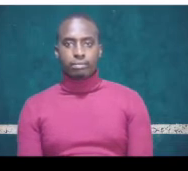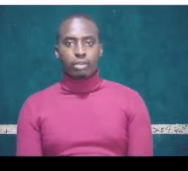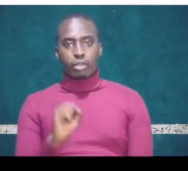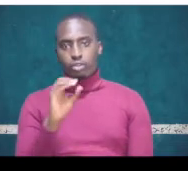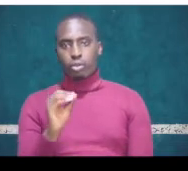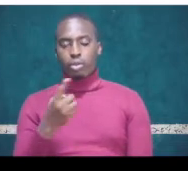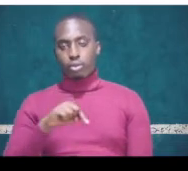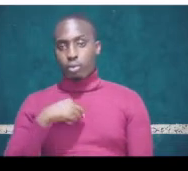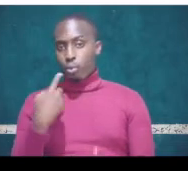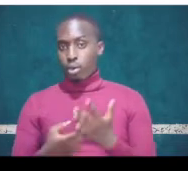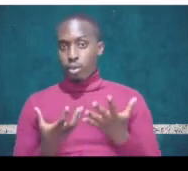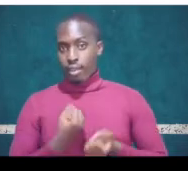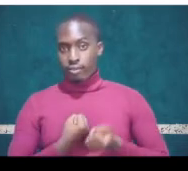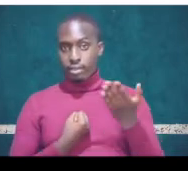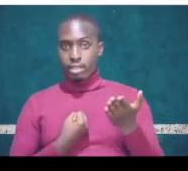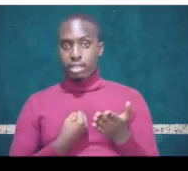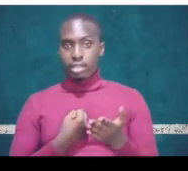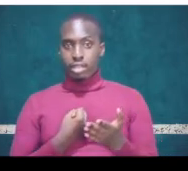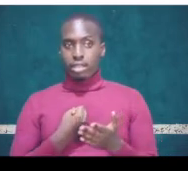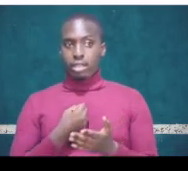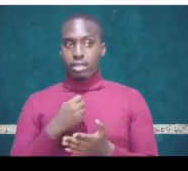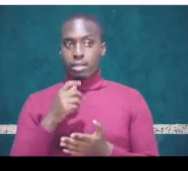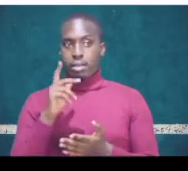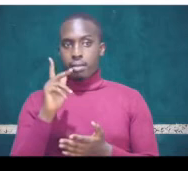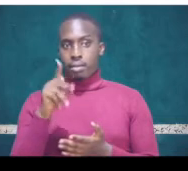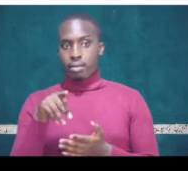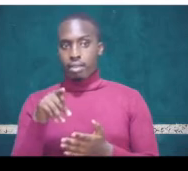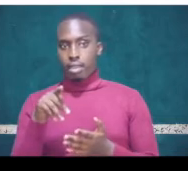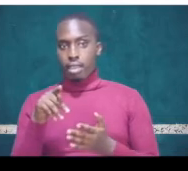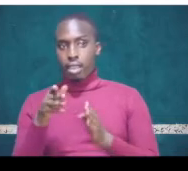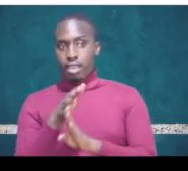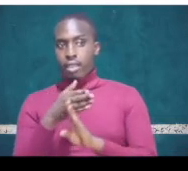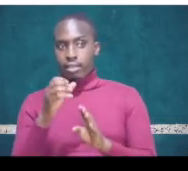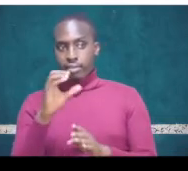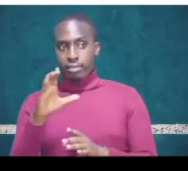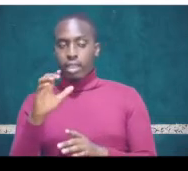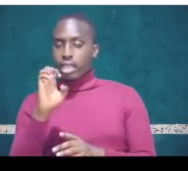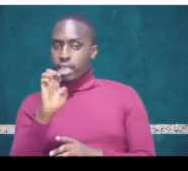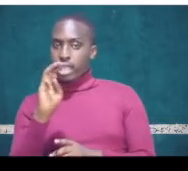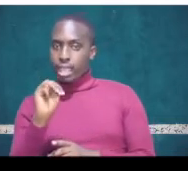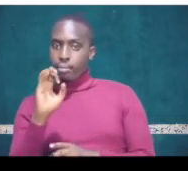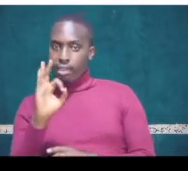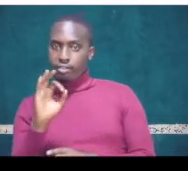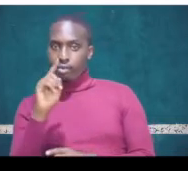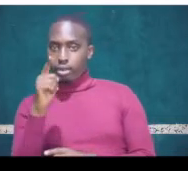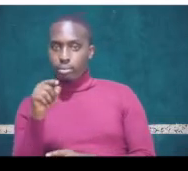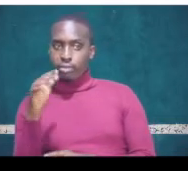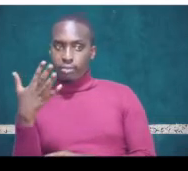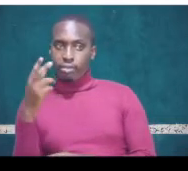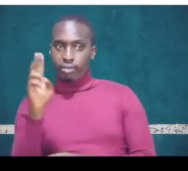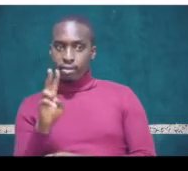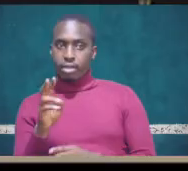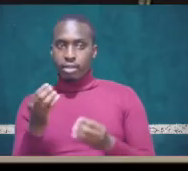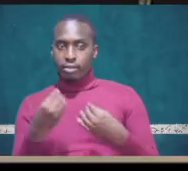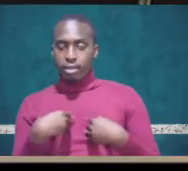So what we have here, it is a potentiometer arrangement of a cell of electromotive force 1.5 volt, given a